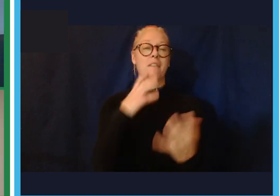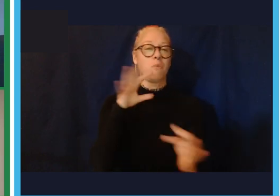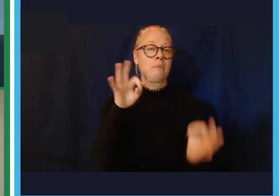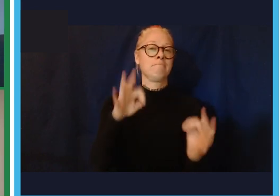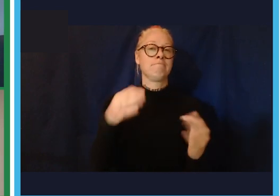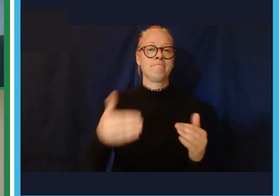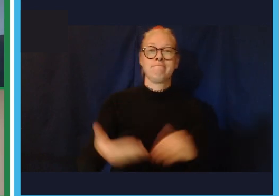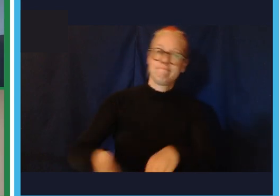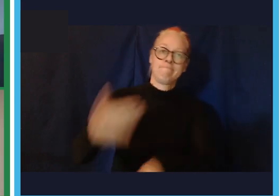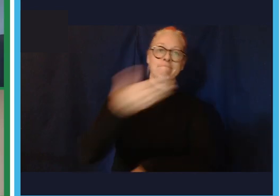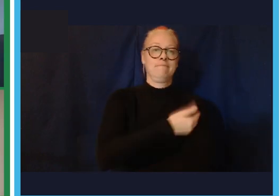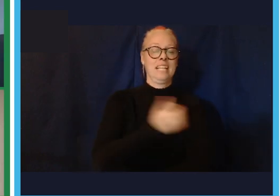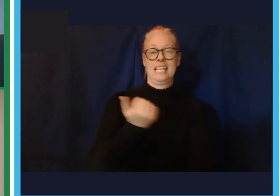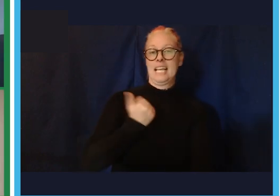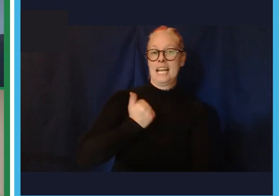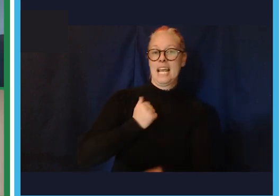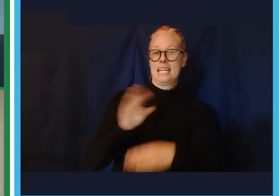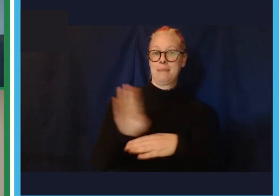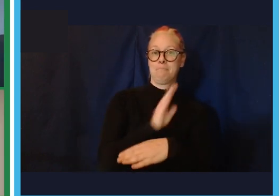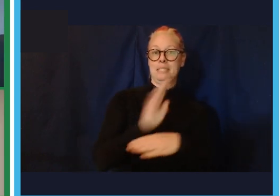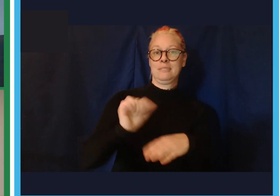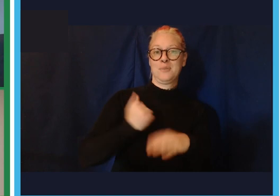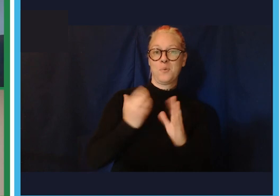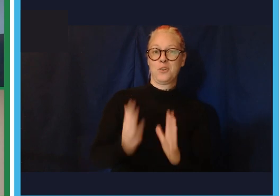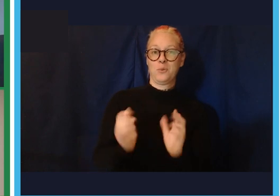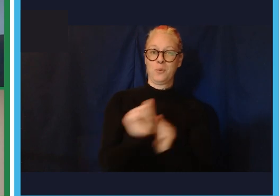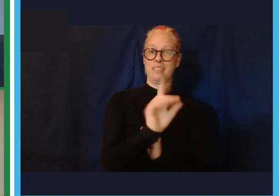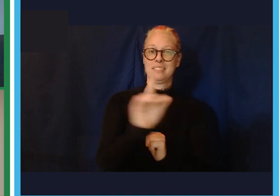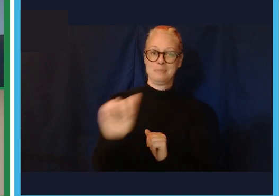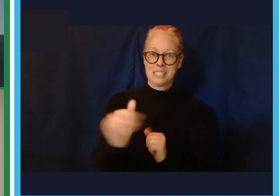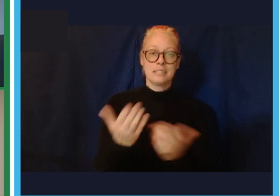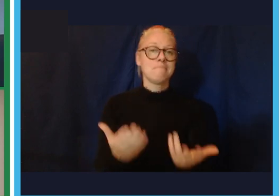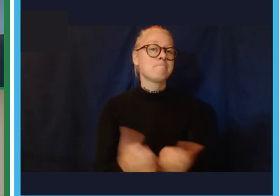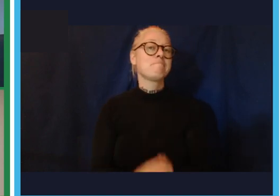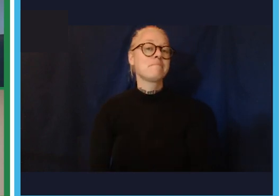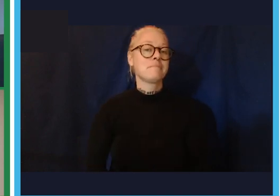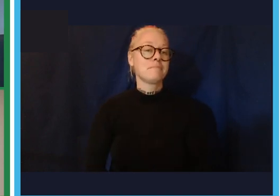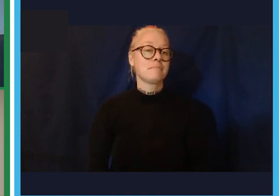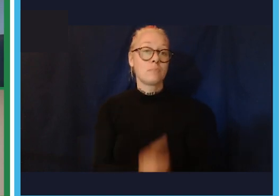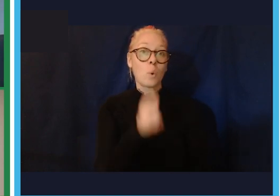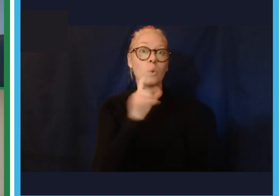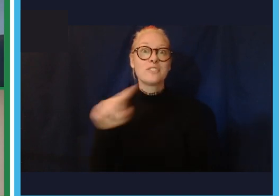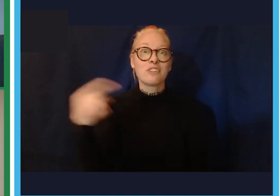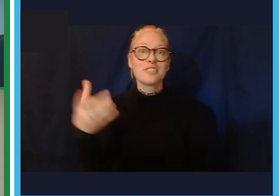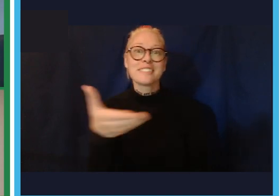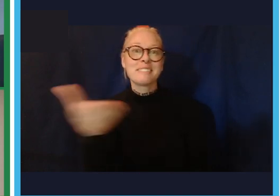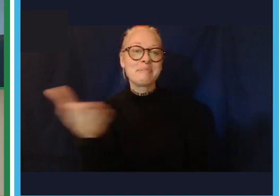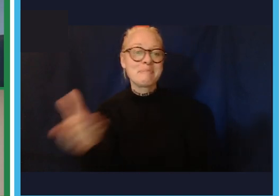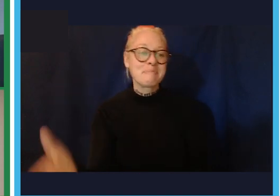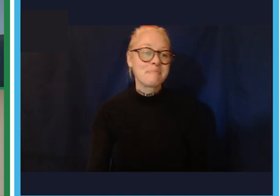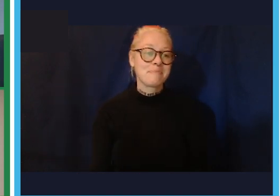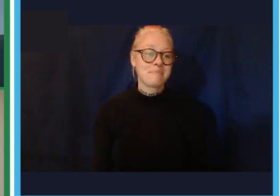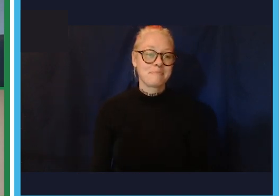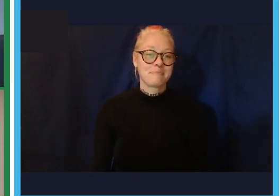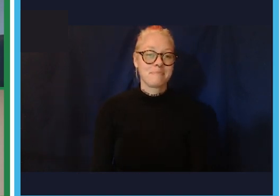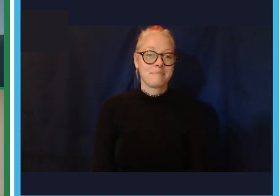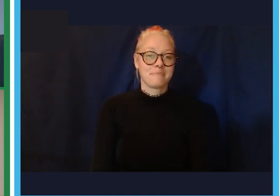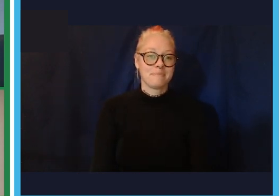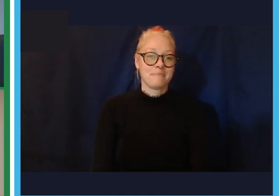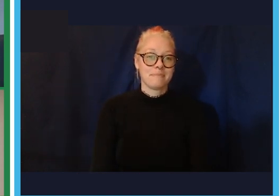I can. All right. I think I answered this the last time around as well. It's just like